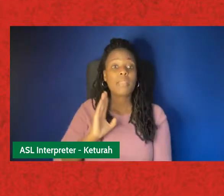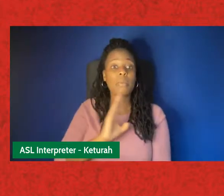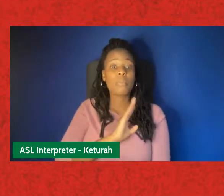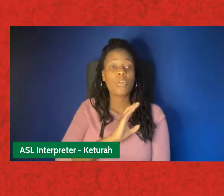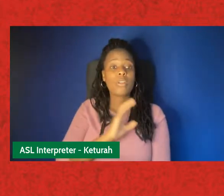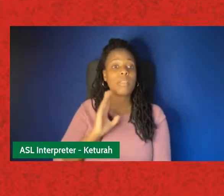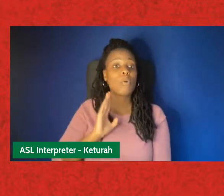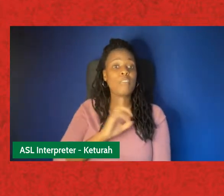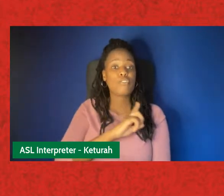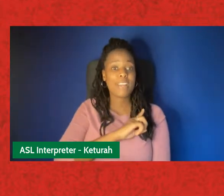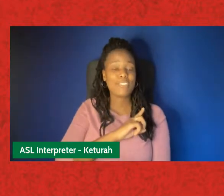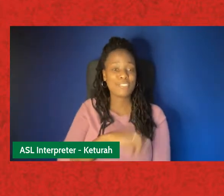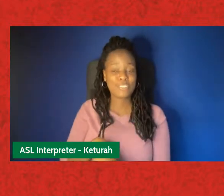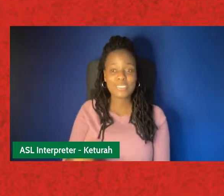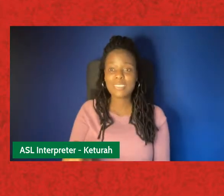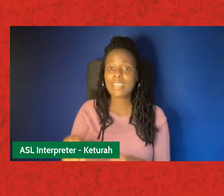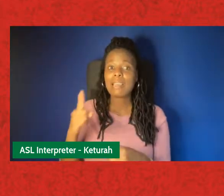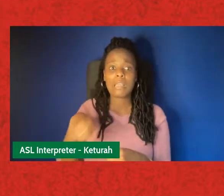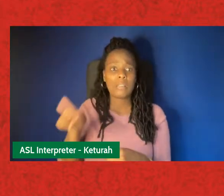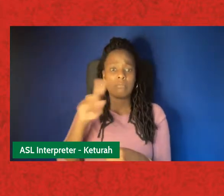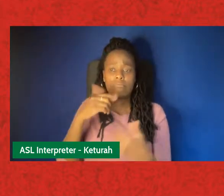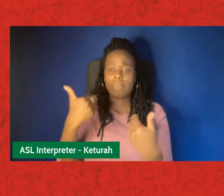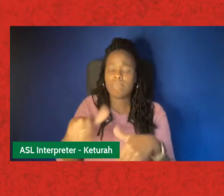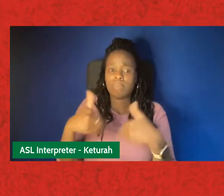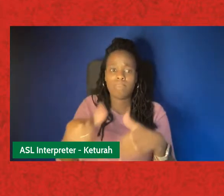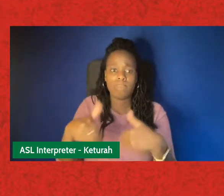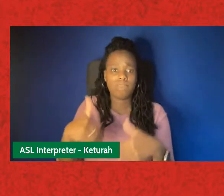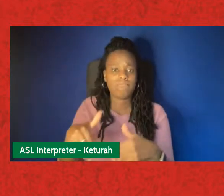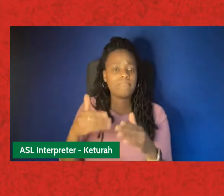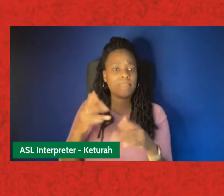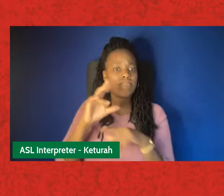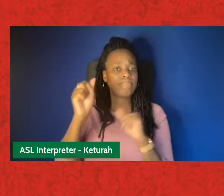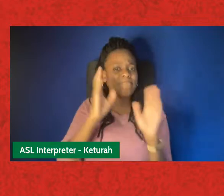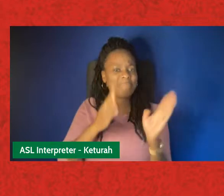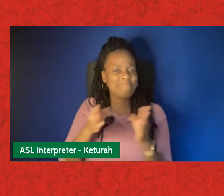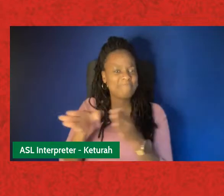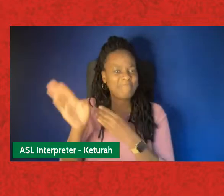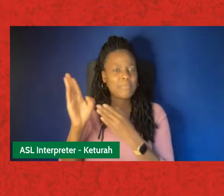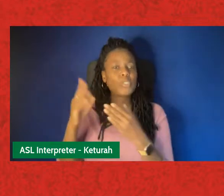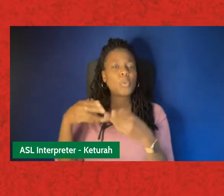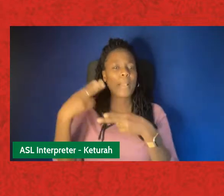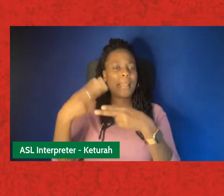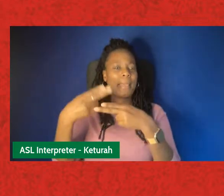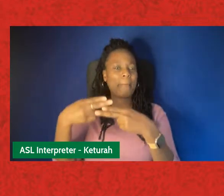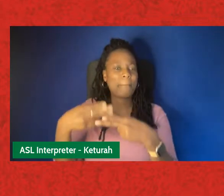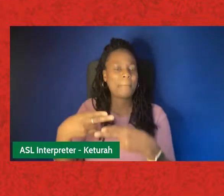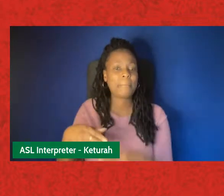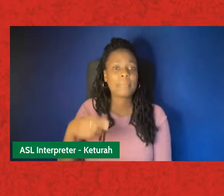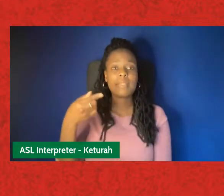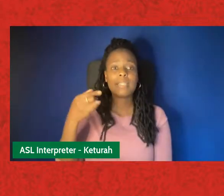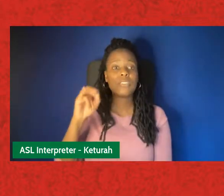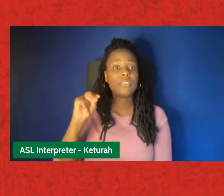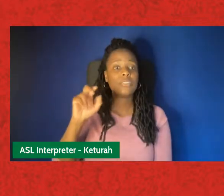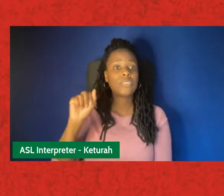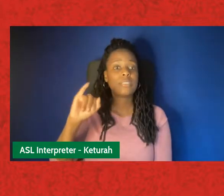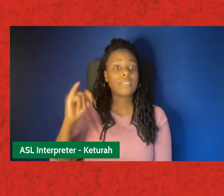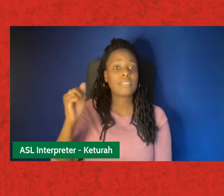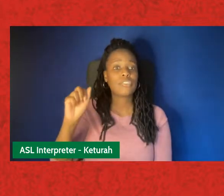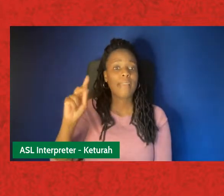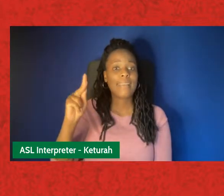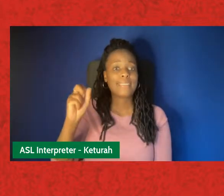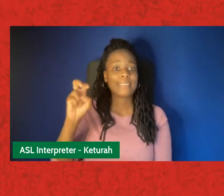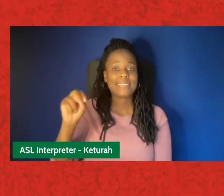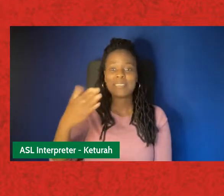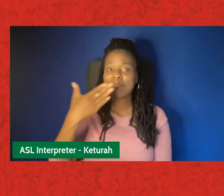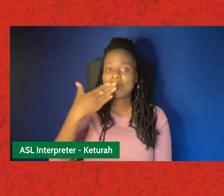done an extraordinary job putting this together. So I want to call them all by name. Gina Jackson, thank you so